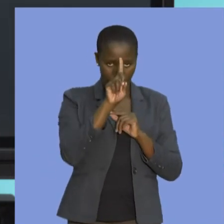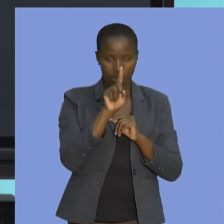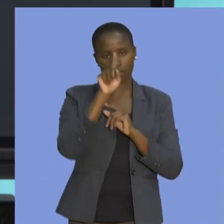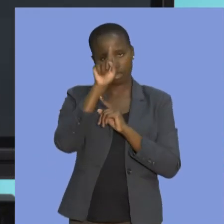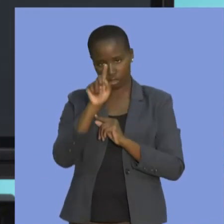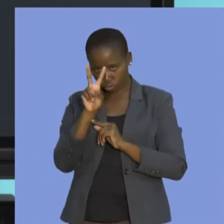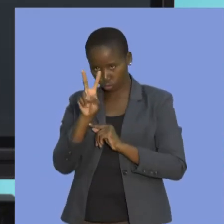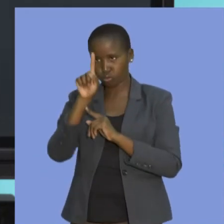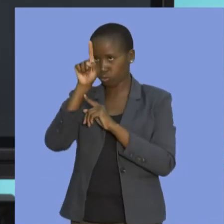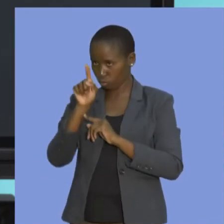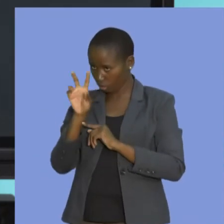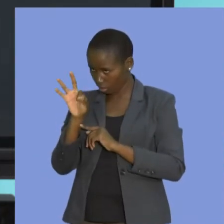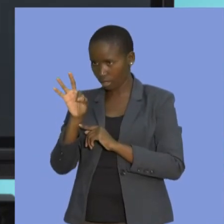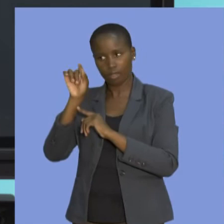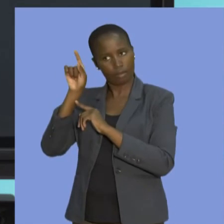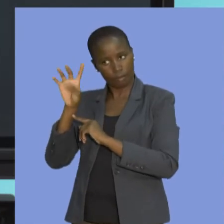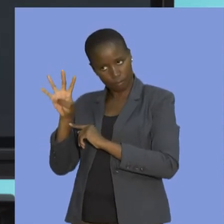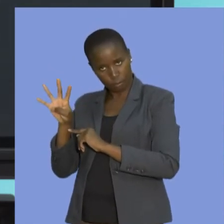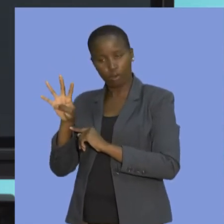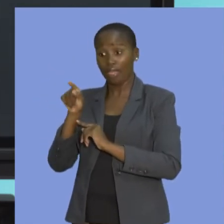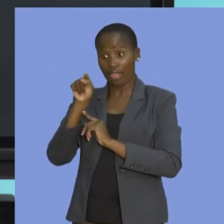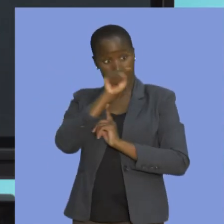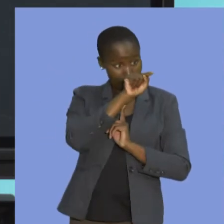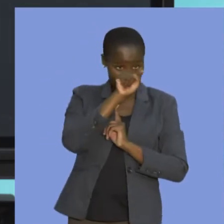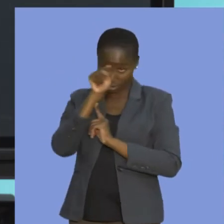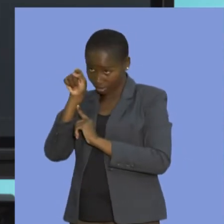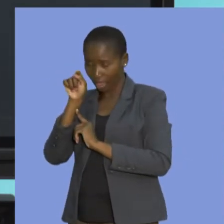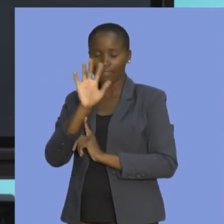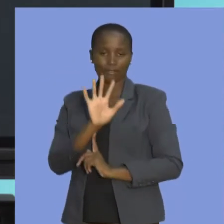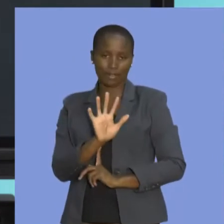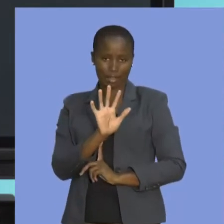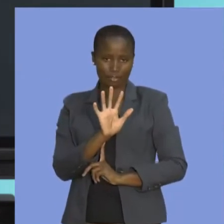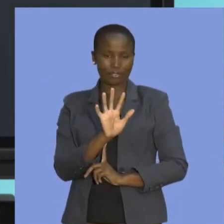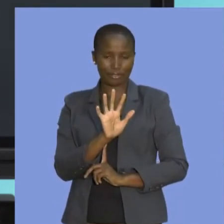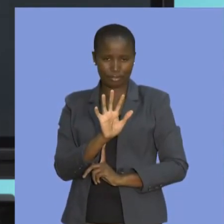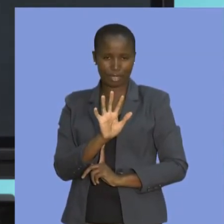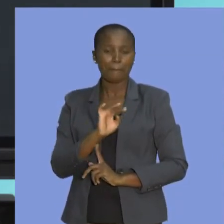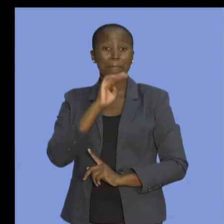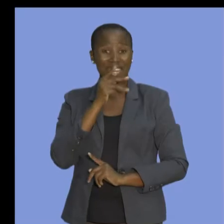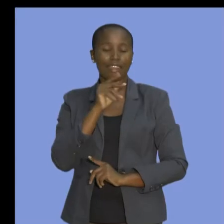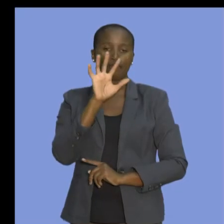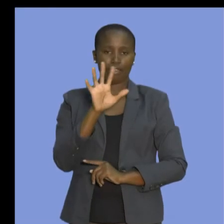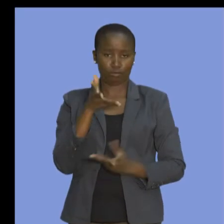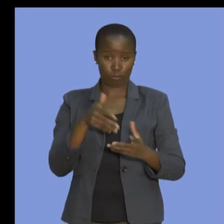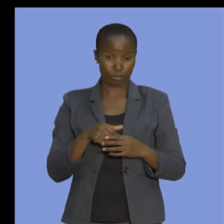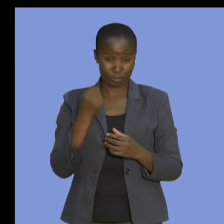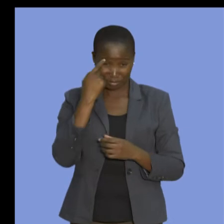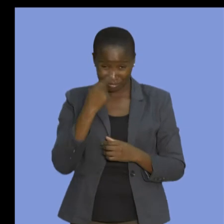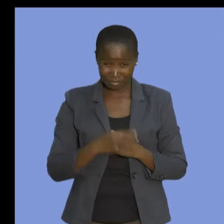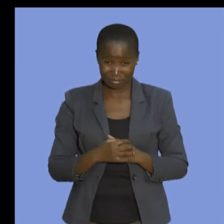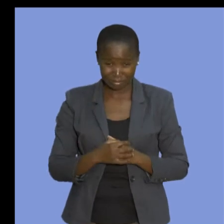3 with another line, and 4 then 5, we just cross it, that means 5. Are we all together?